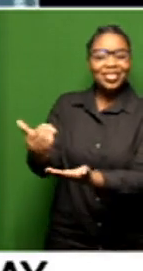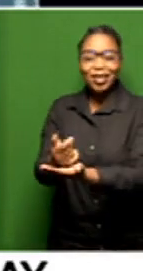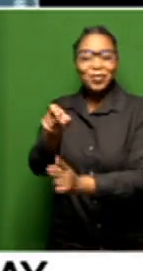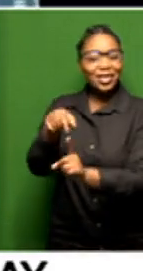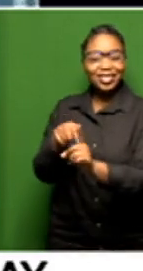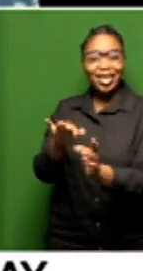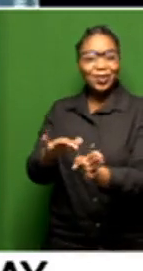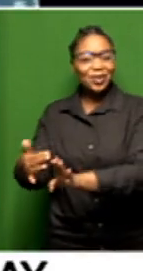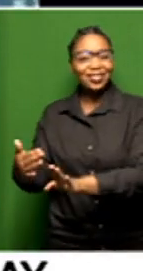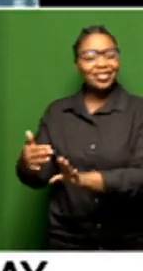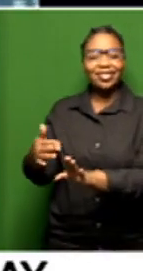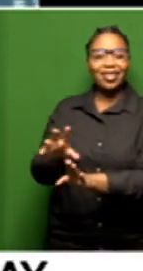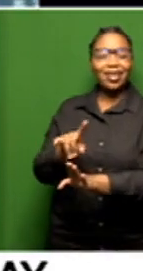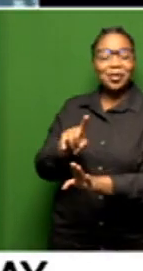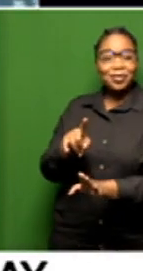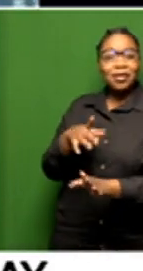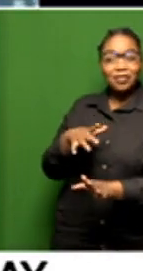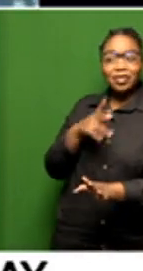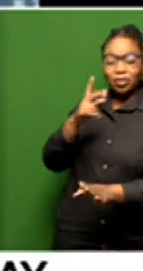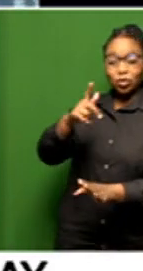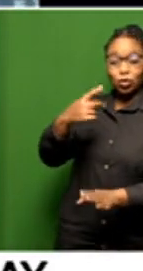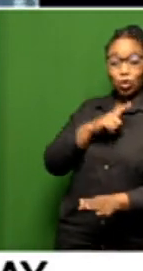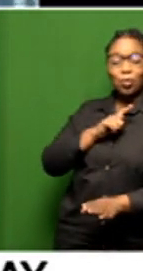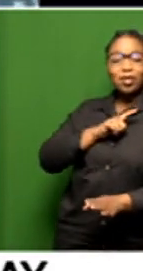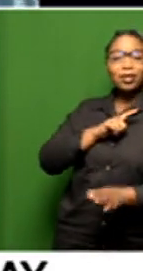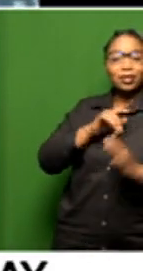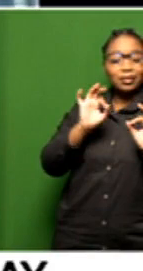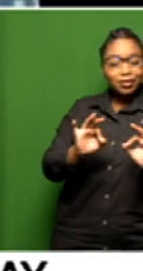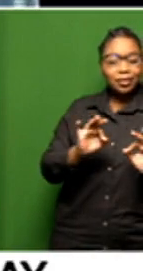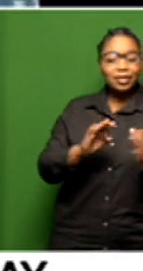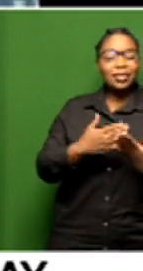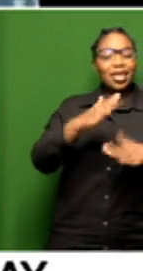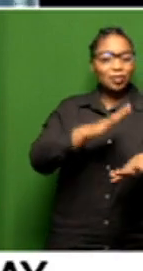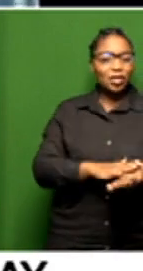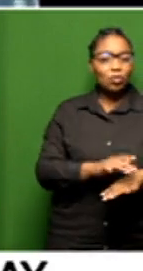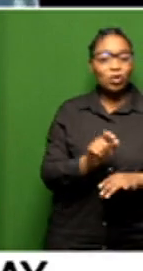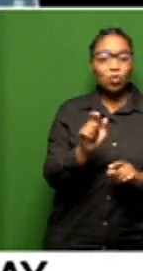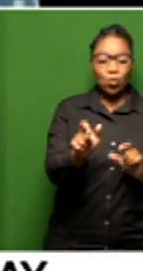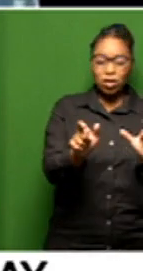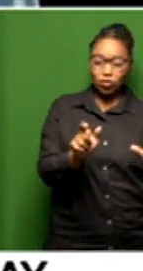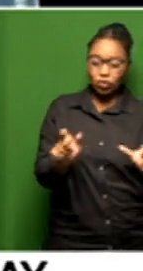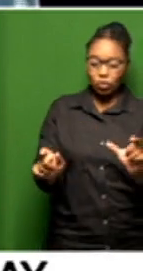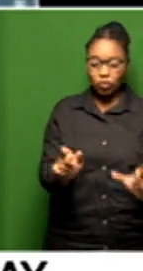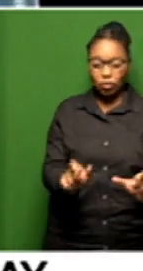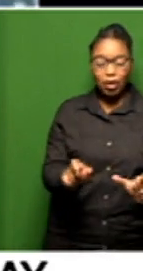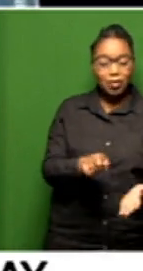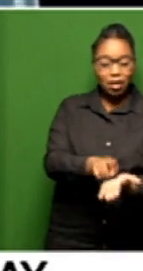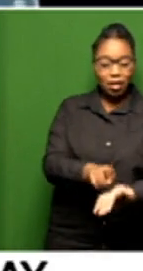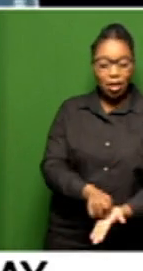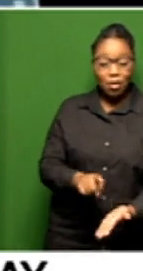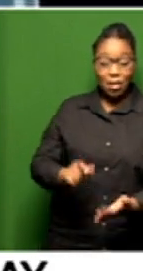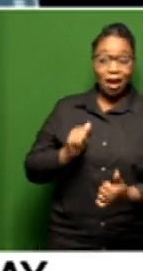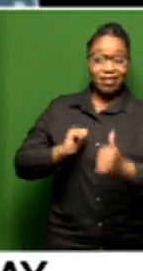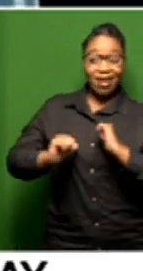know. So it told me that actually, even though it was just the words, the actors can turn